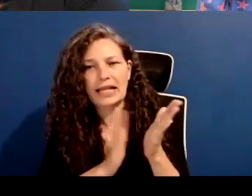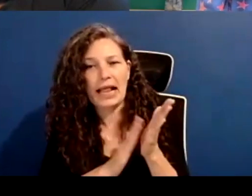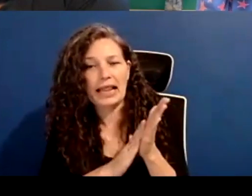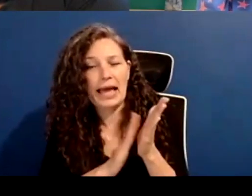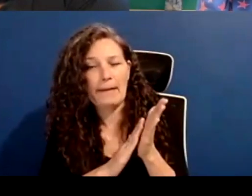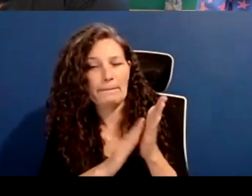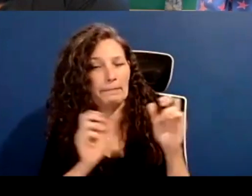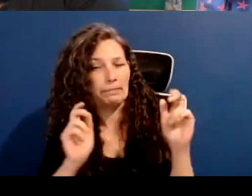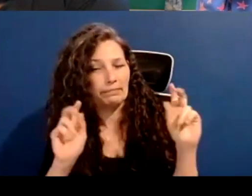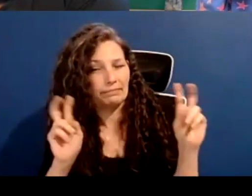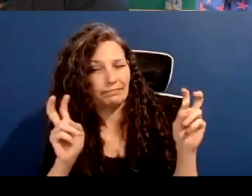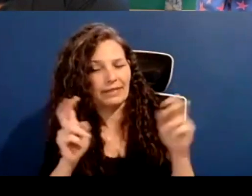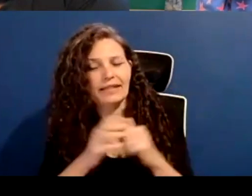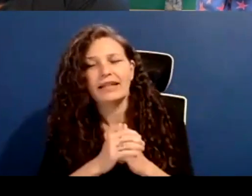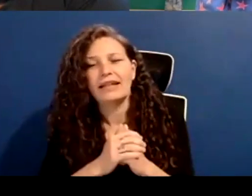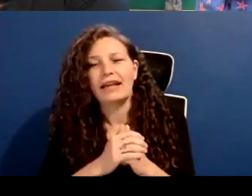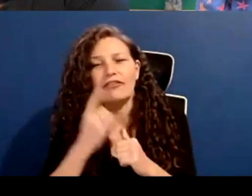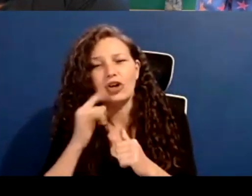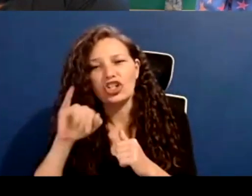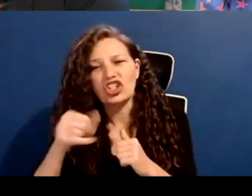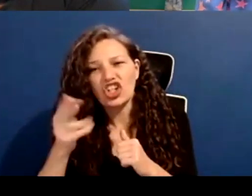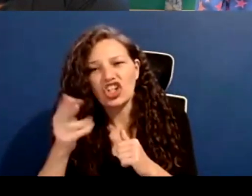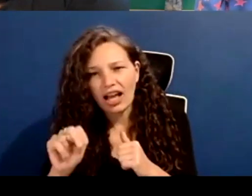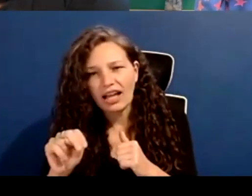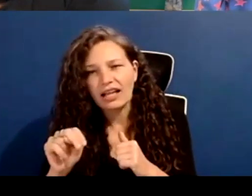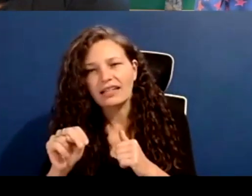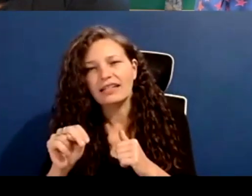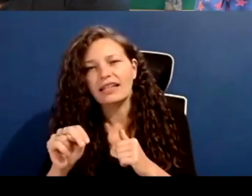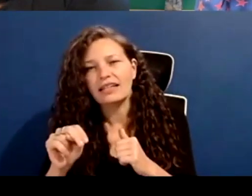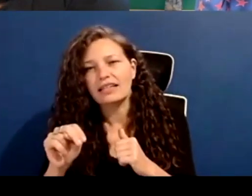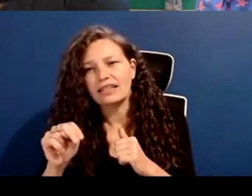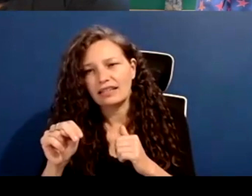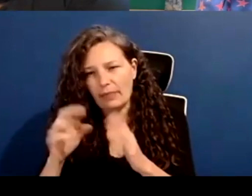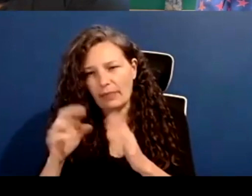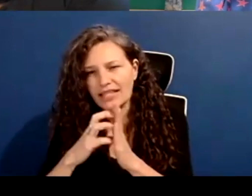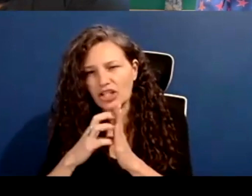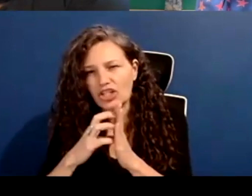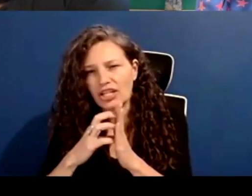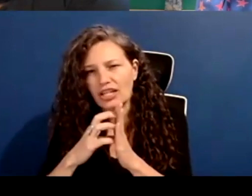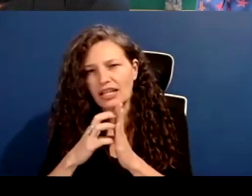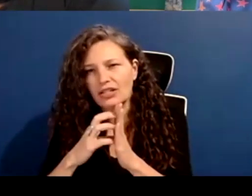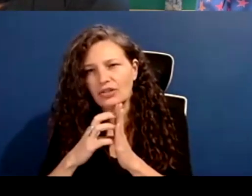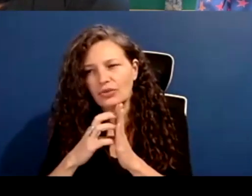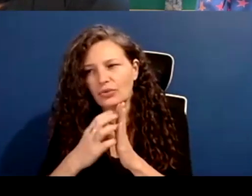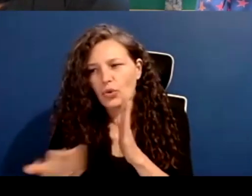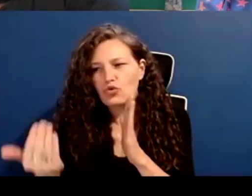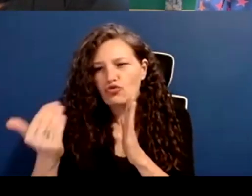to rethink some of those readings and to share